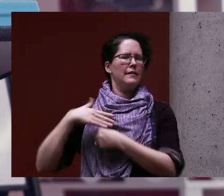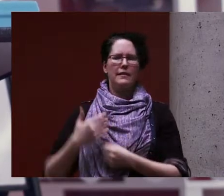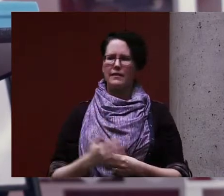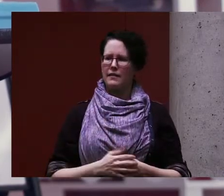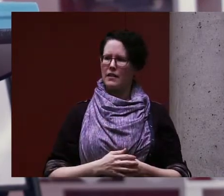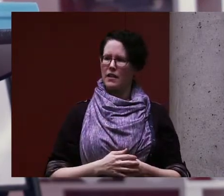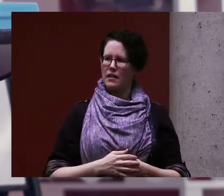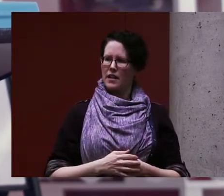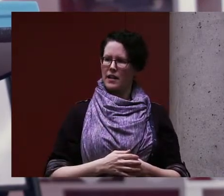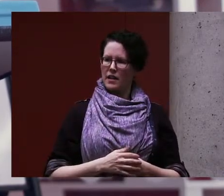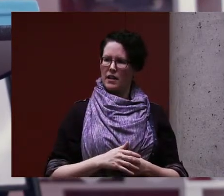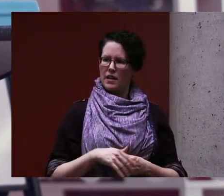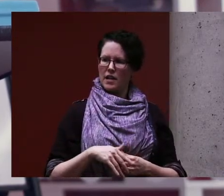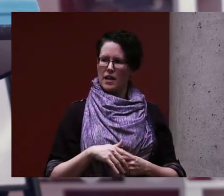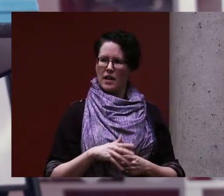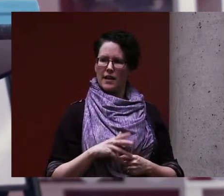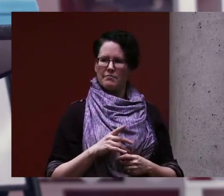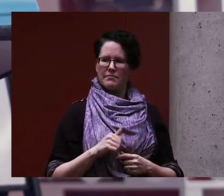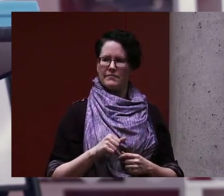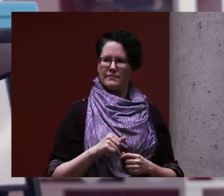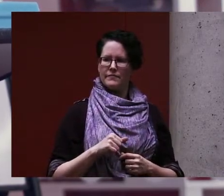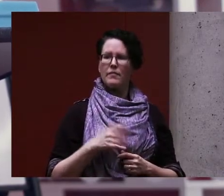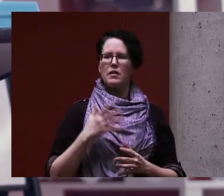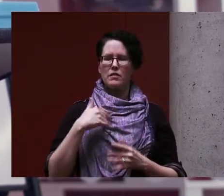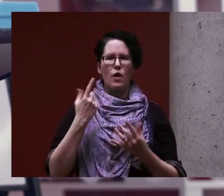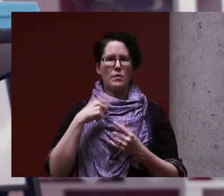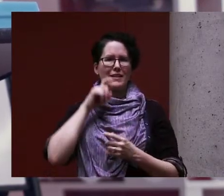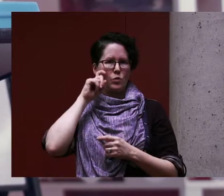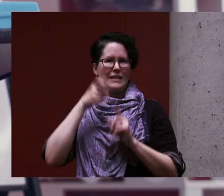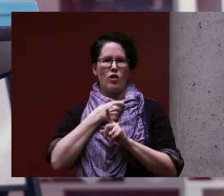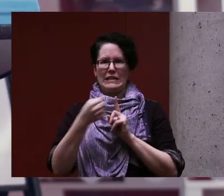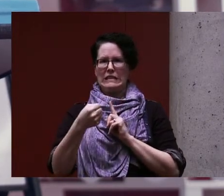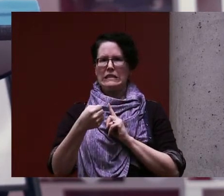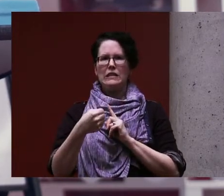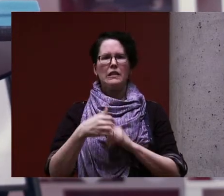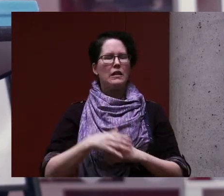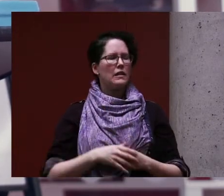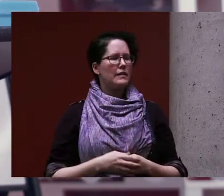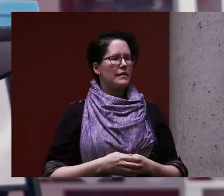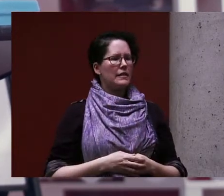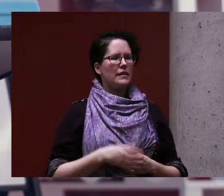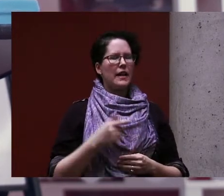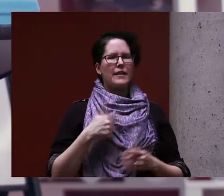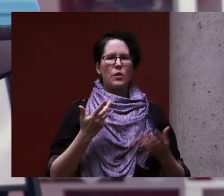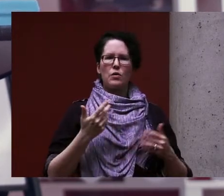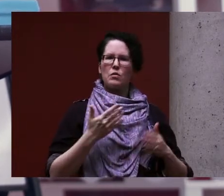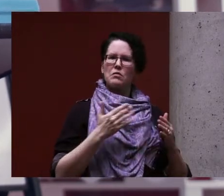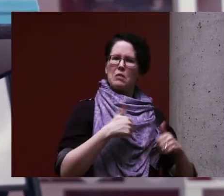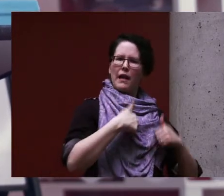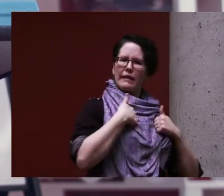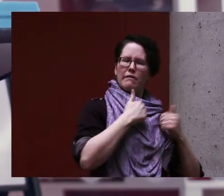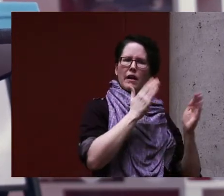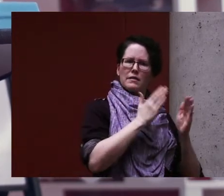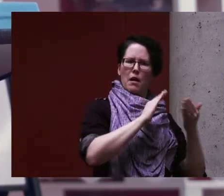it was very, very scary. But besides that, we live in a small town with parents and have